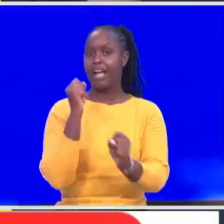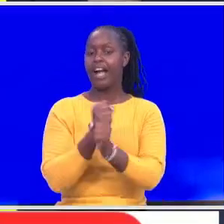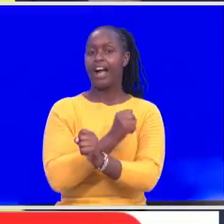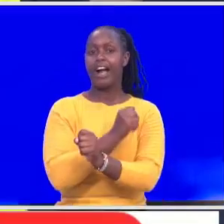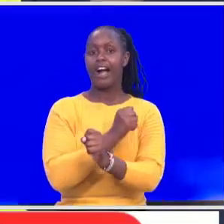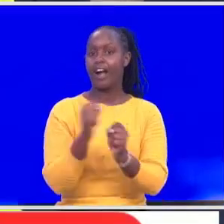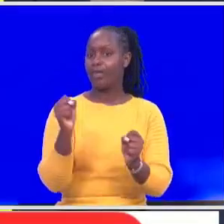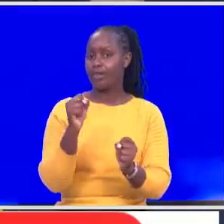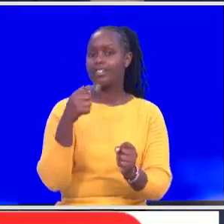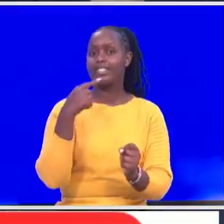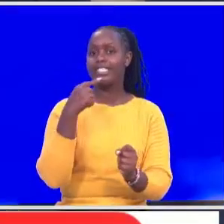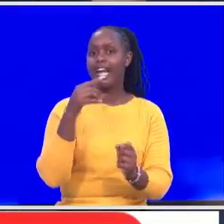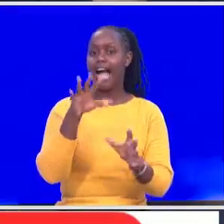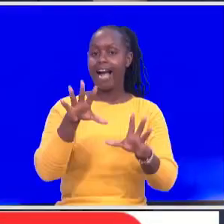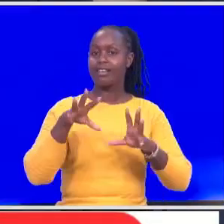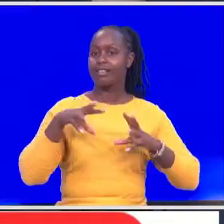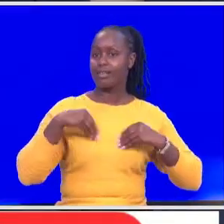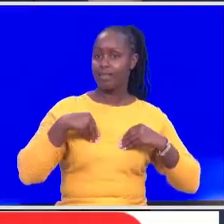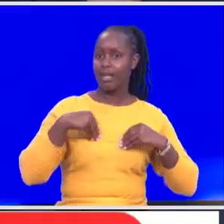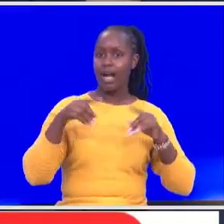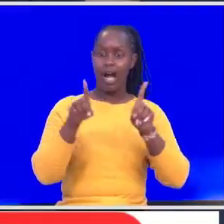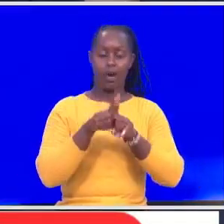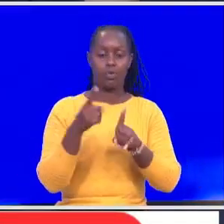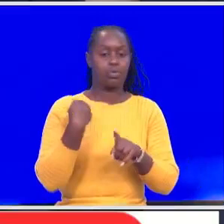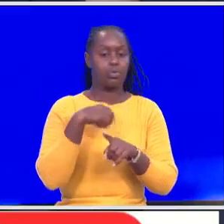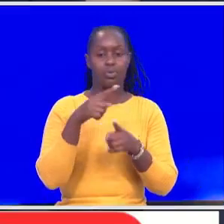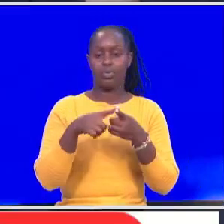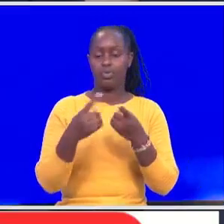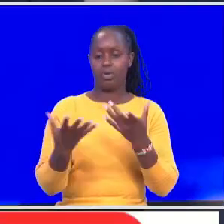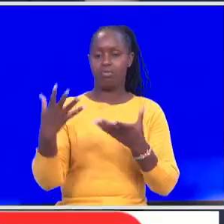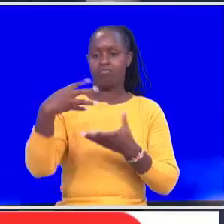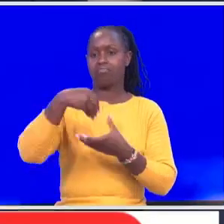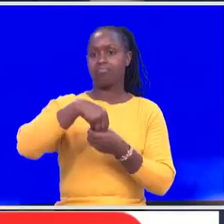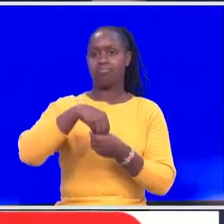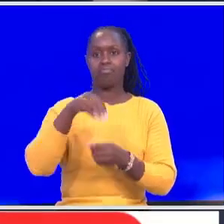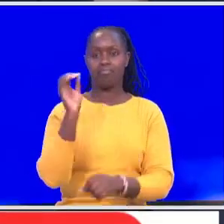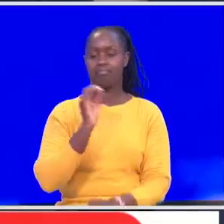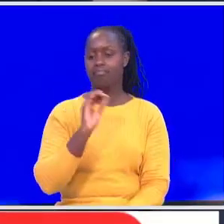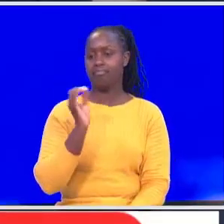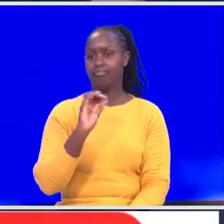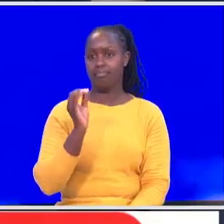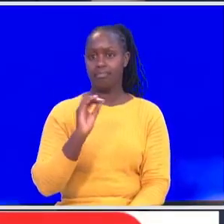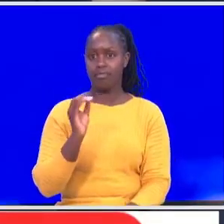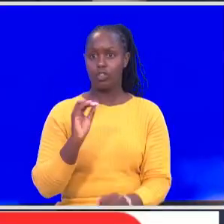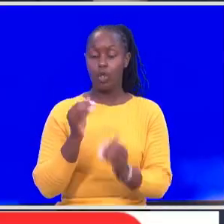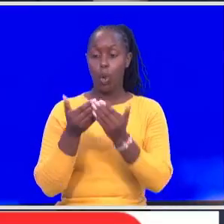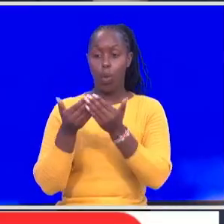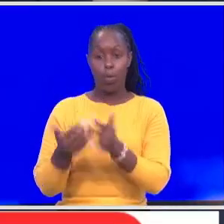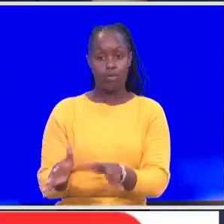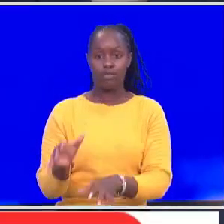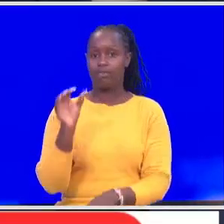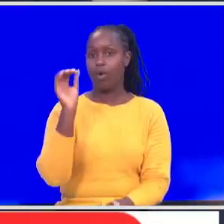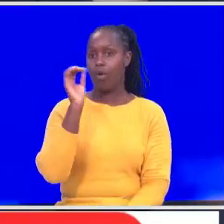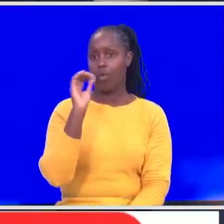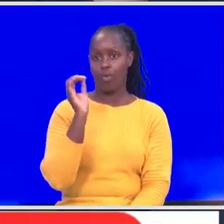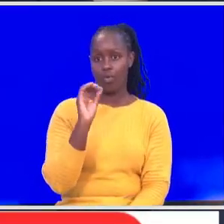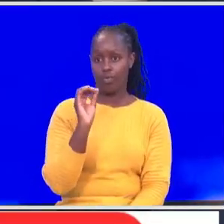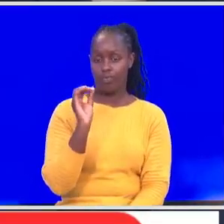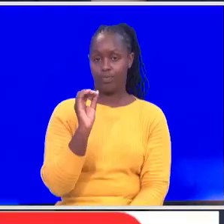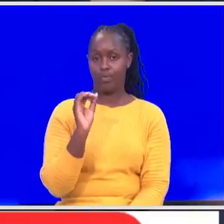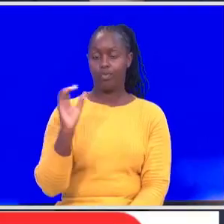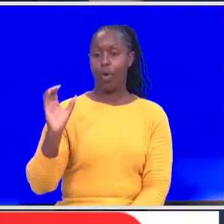countenance this and will not be part of it. It is not lost to the